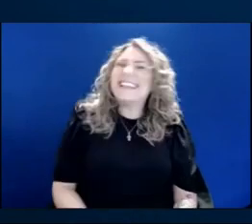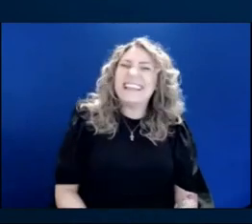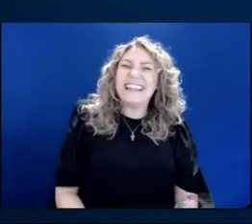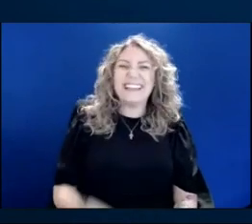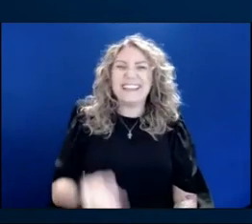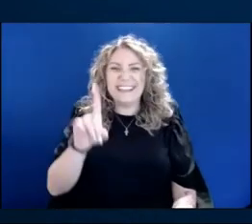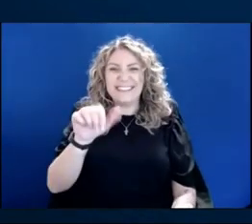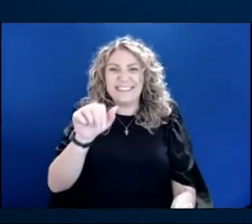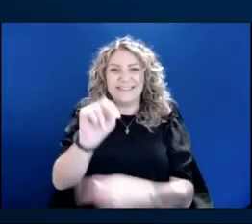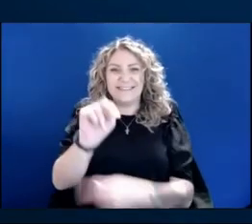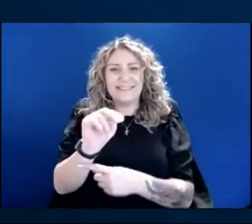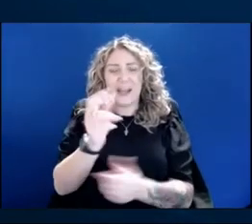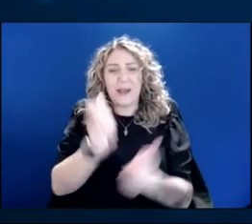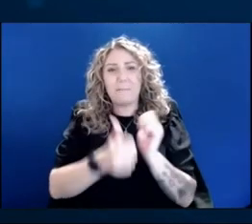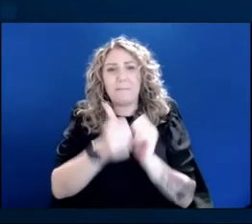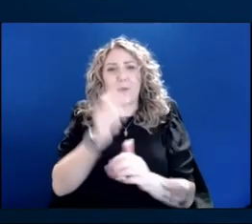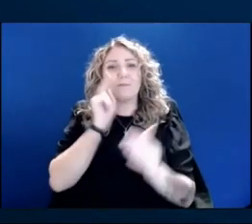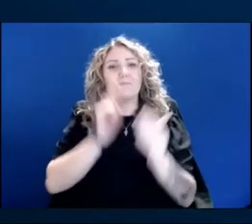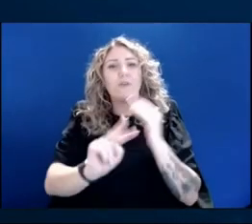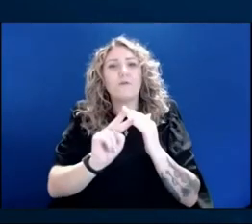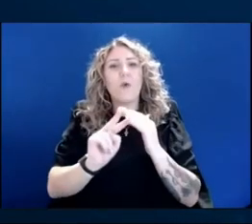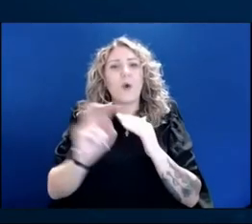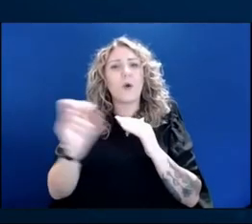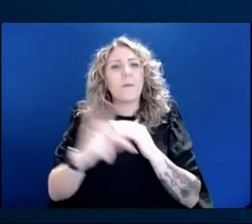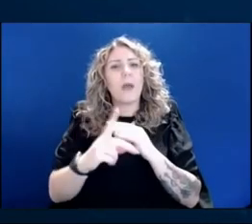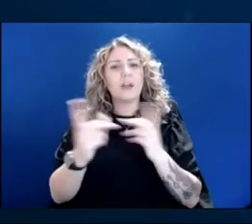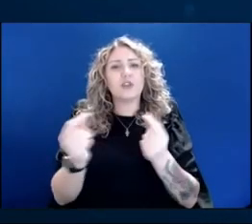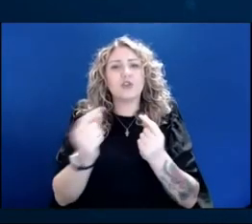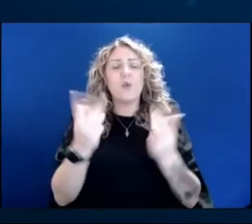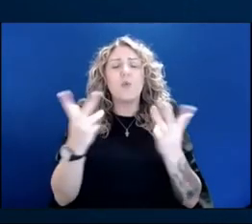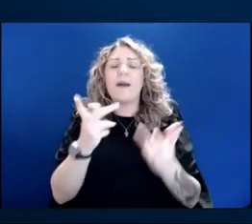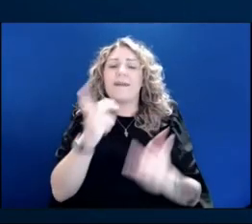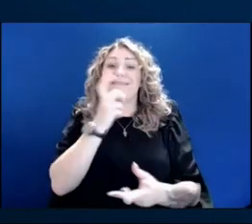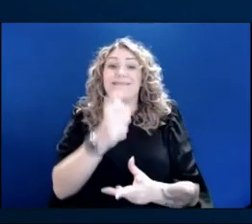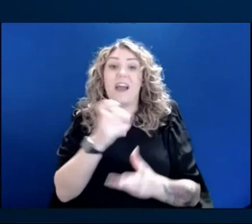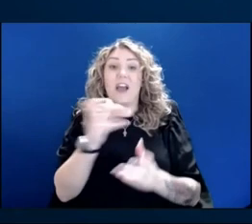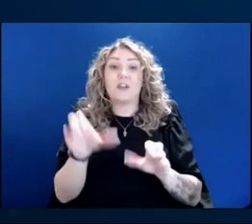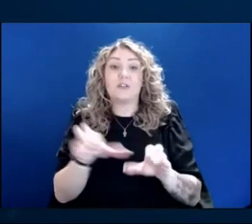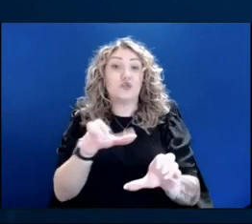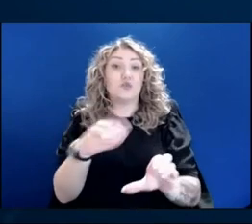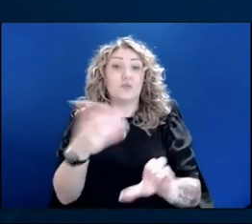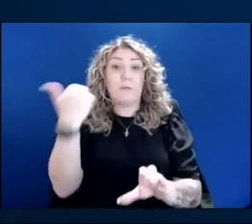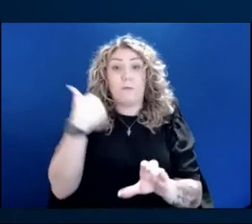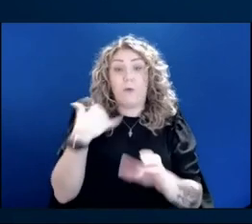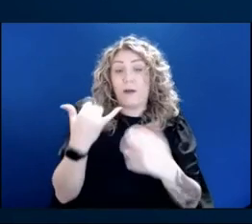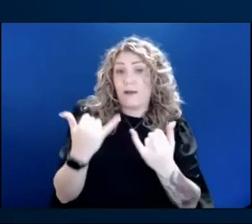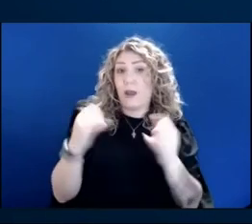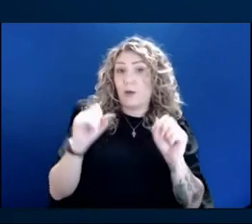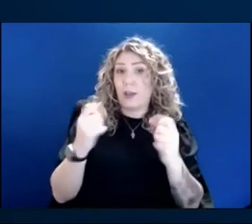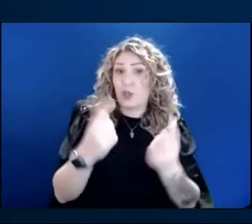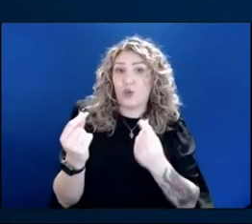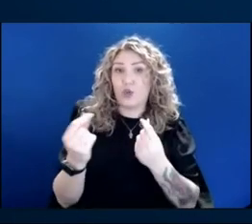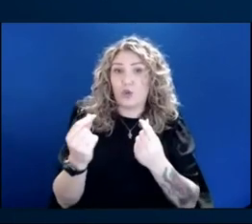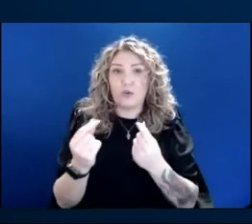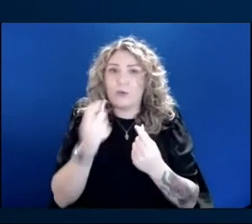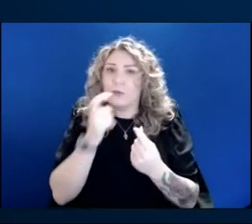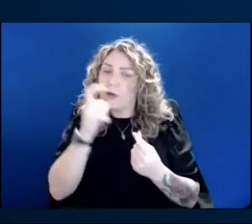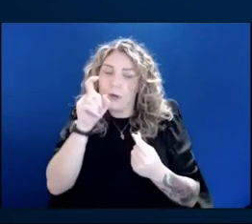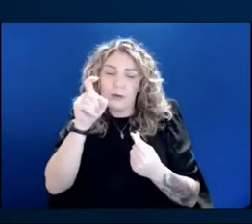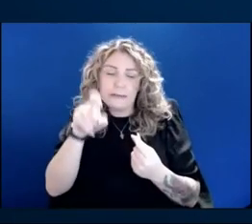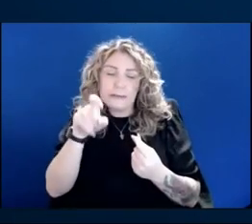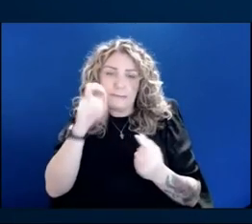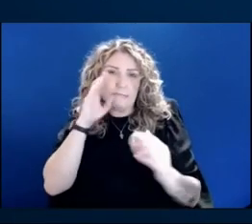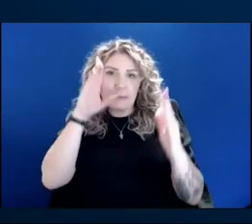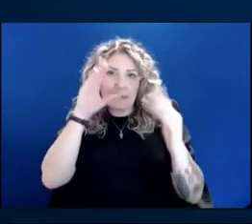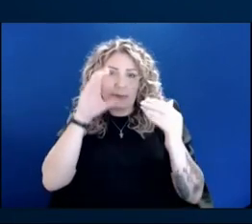getting back to doing? What weren't you doing before that now you feel like you can really get out there and do? And we're not expecting you to climb Mount Kilimanjaro, but you